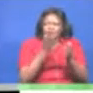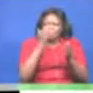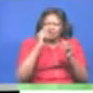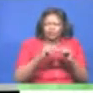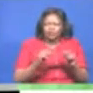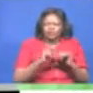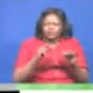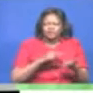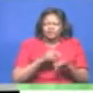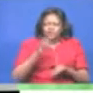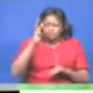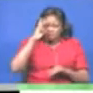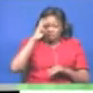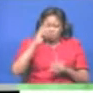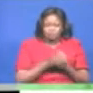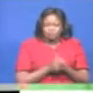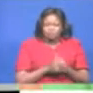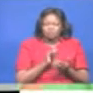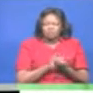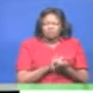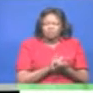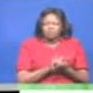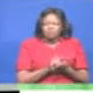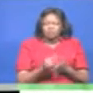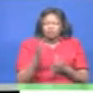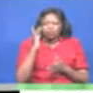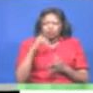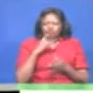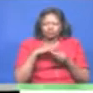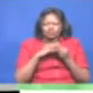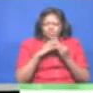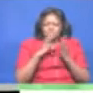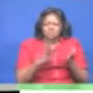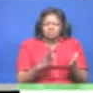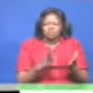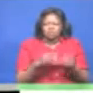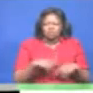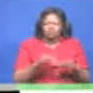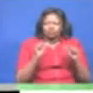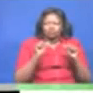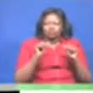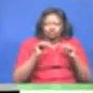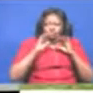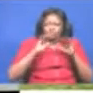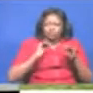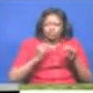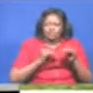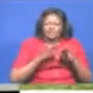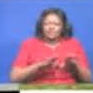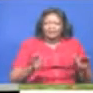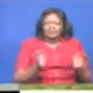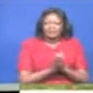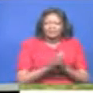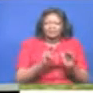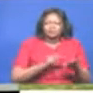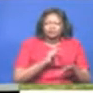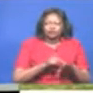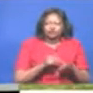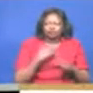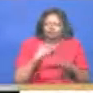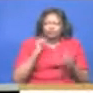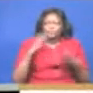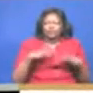national anthem that God, who is our creator, continues to bless our land and our nation. Amewataka wa Kenya